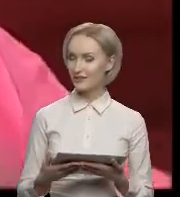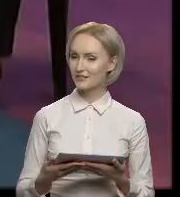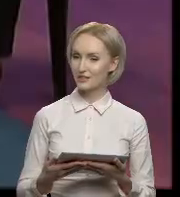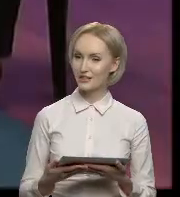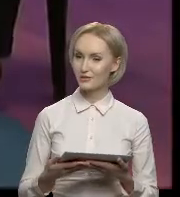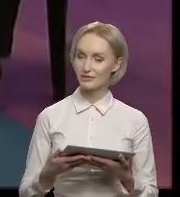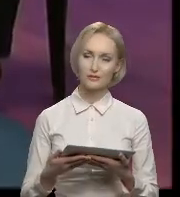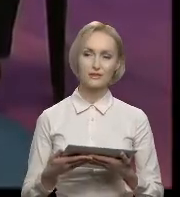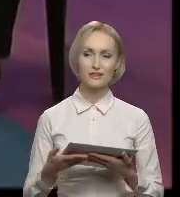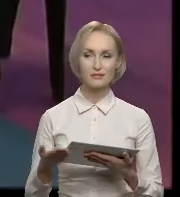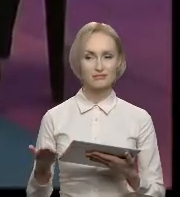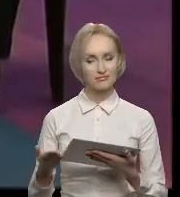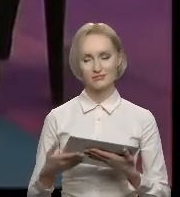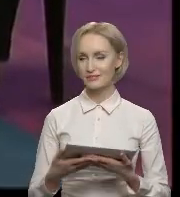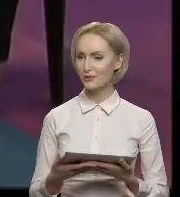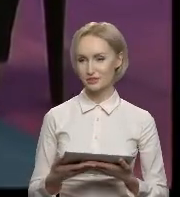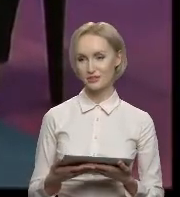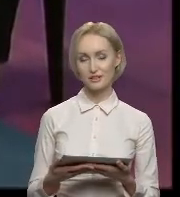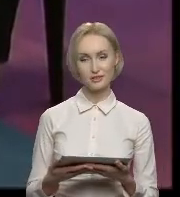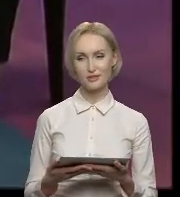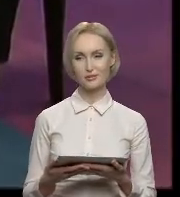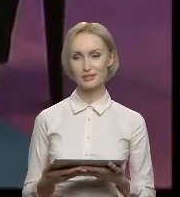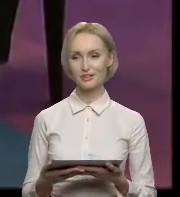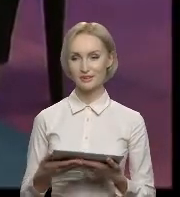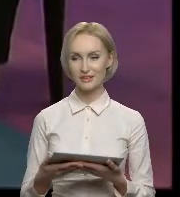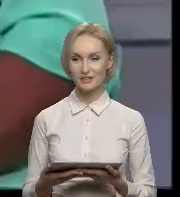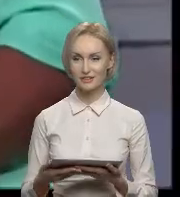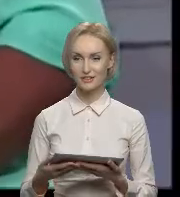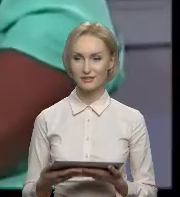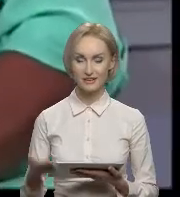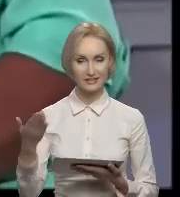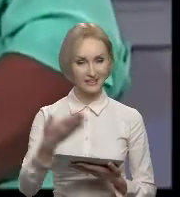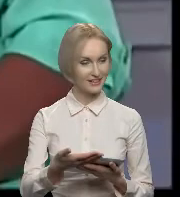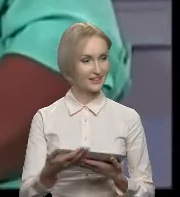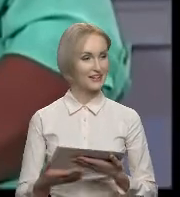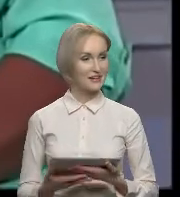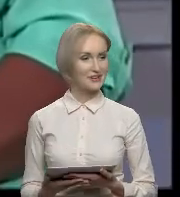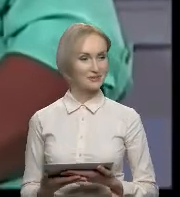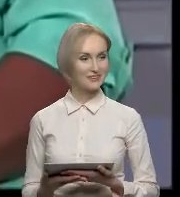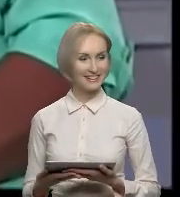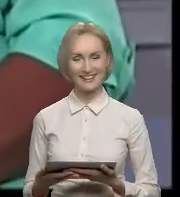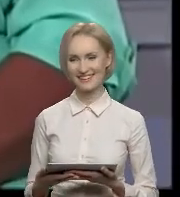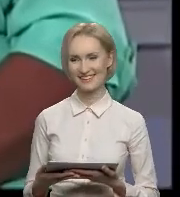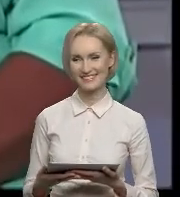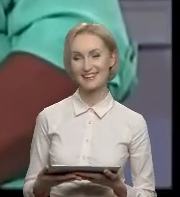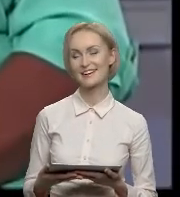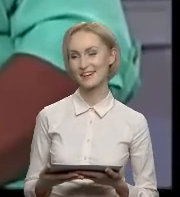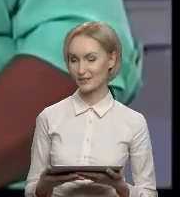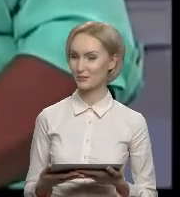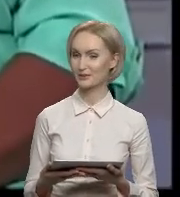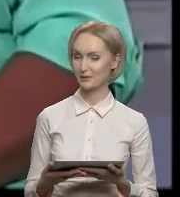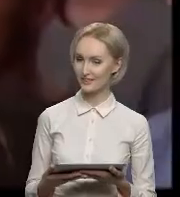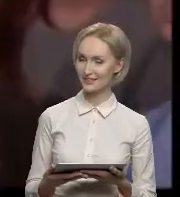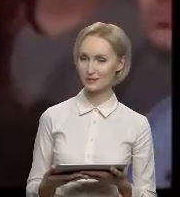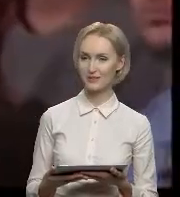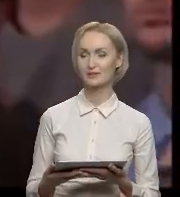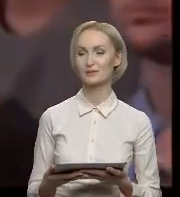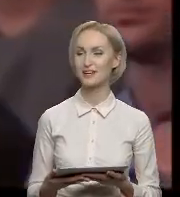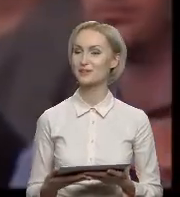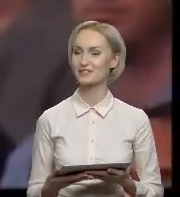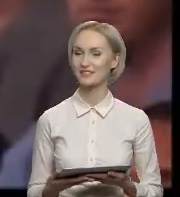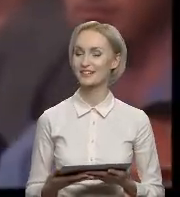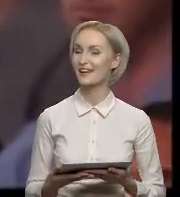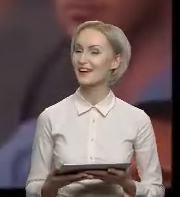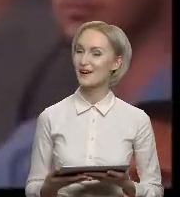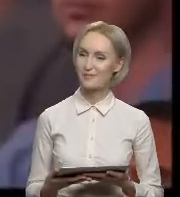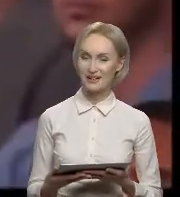Mama's got to step up and help the grandbaby and help your daughter, whatever it takes. Right. You can't have kids living in tents in today's society. When we